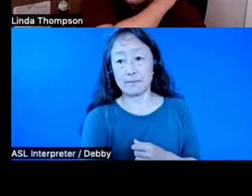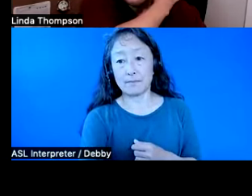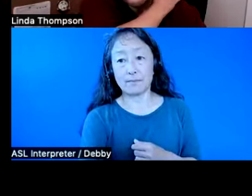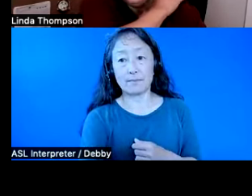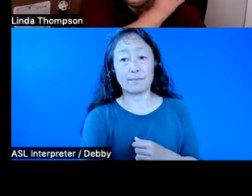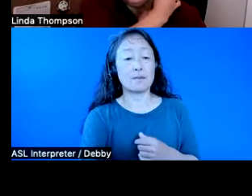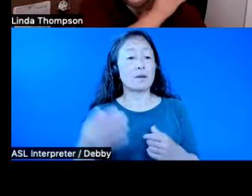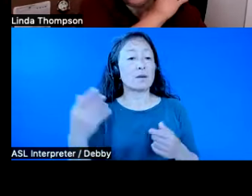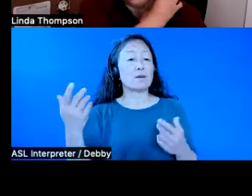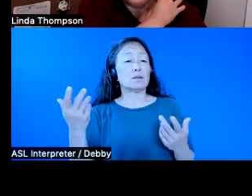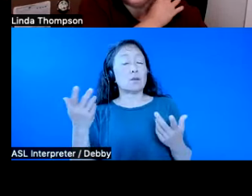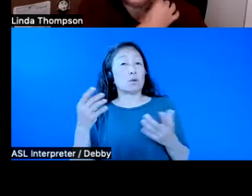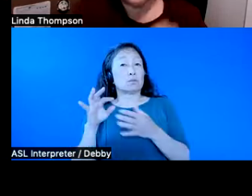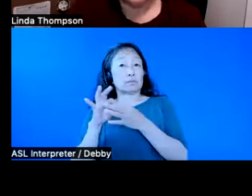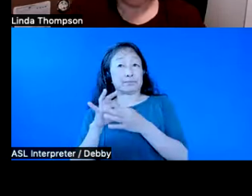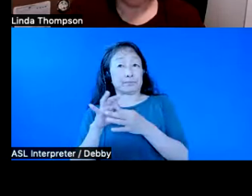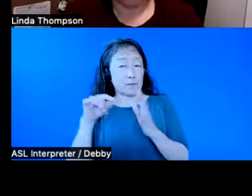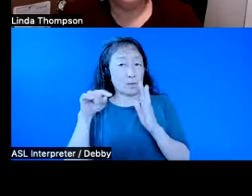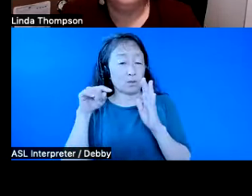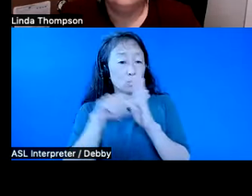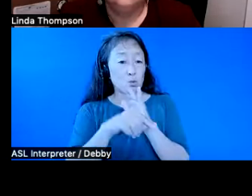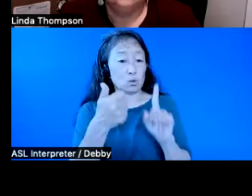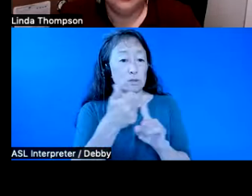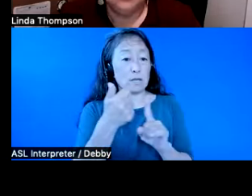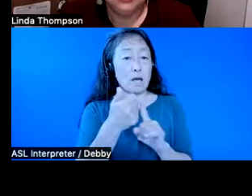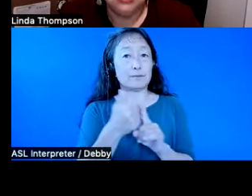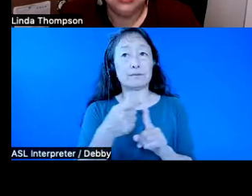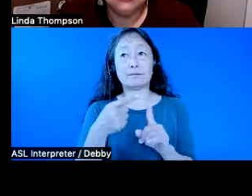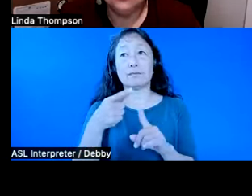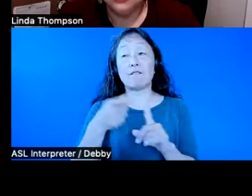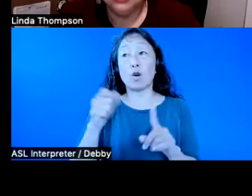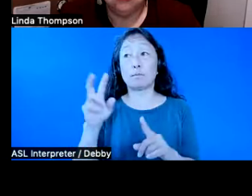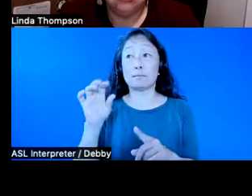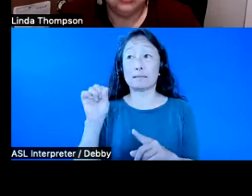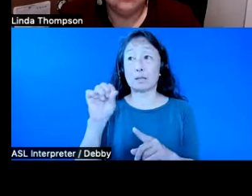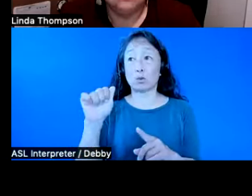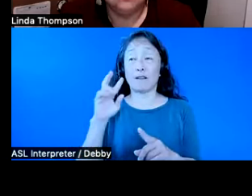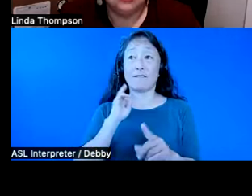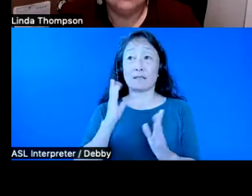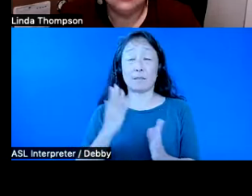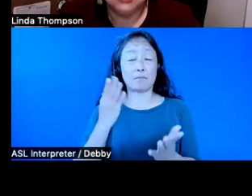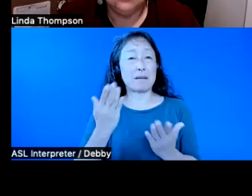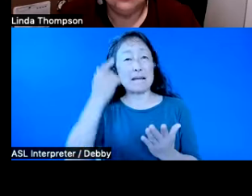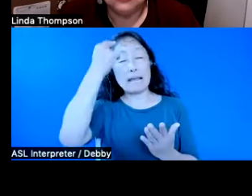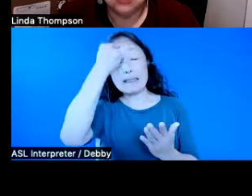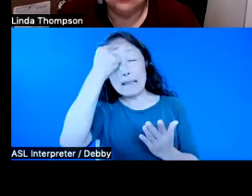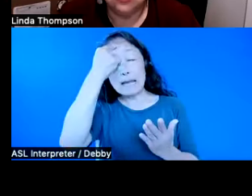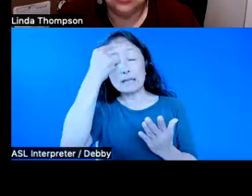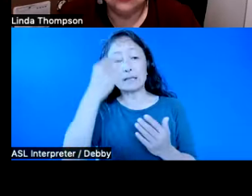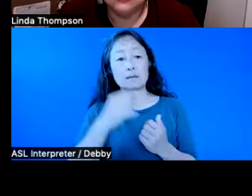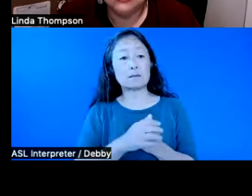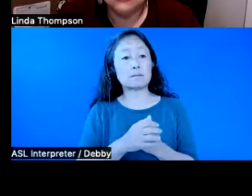they might think or talk about suicide. There might be a history or somebody who is